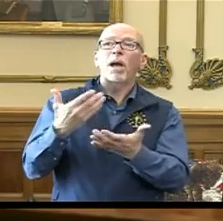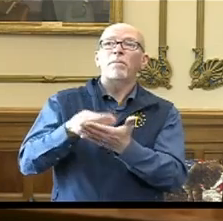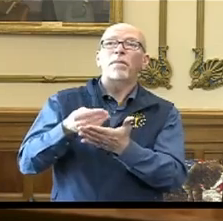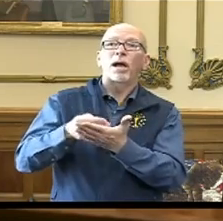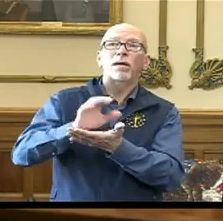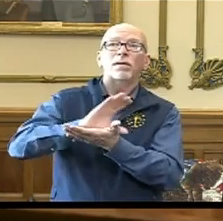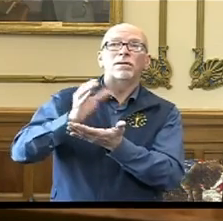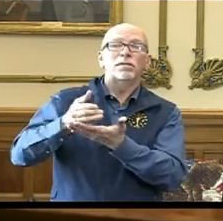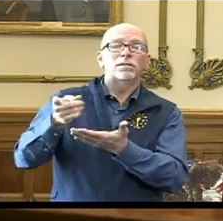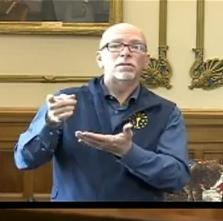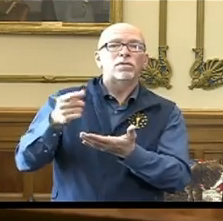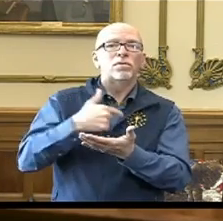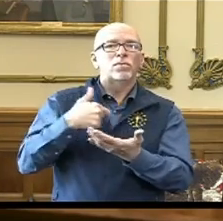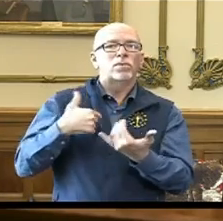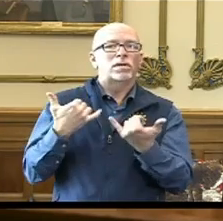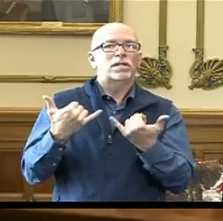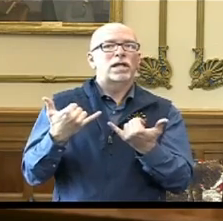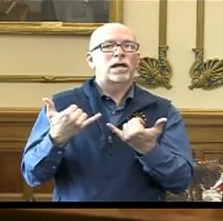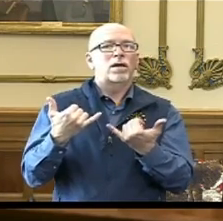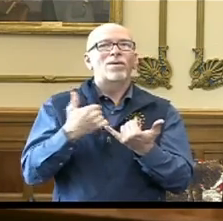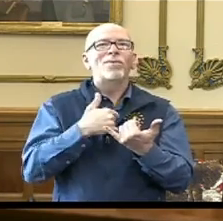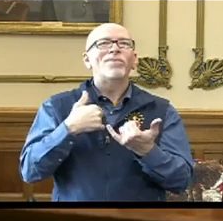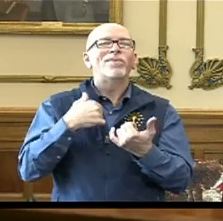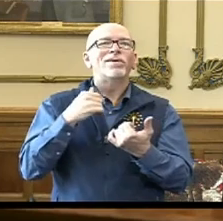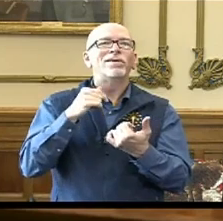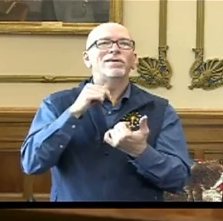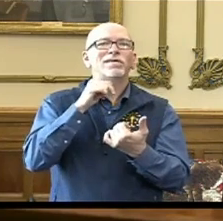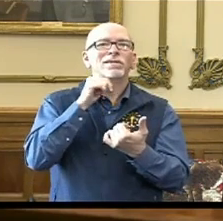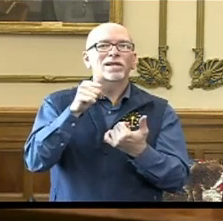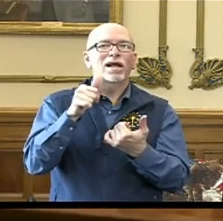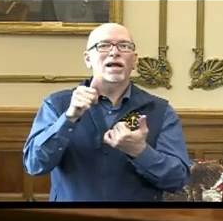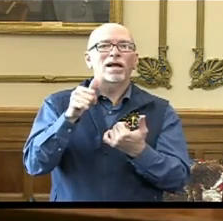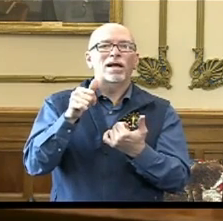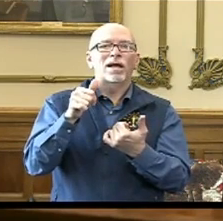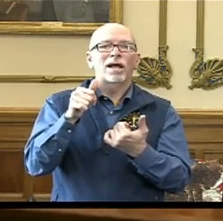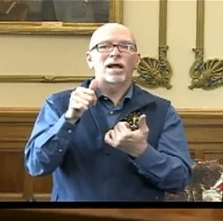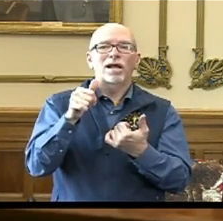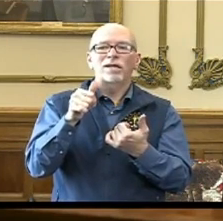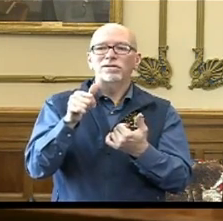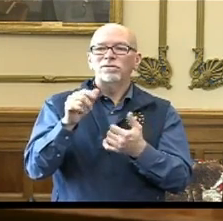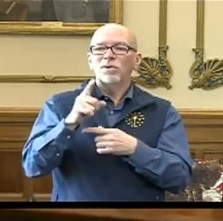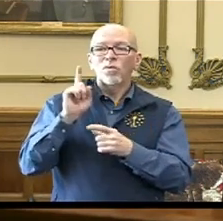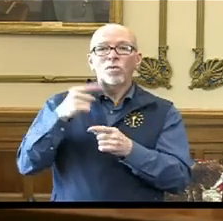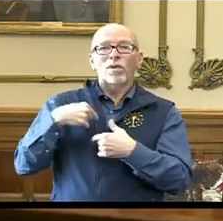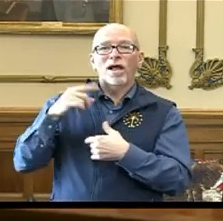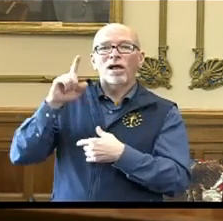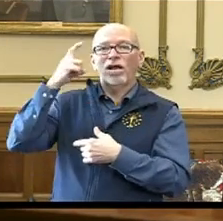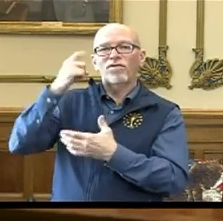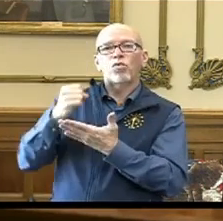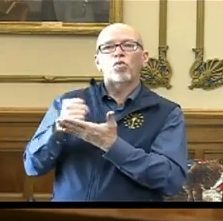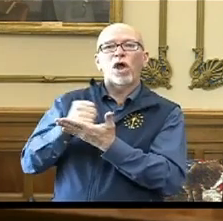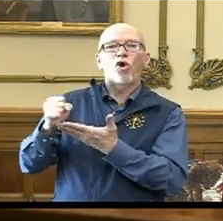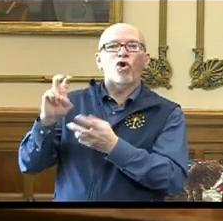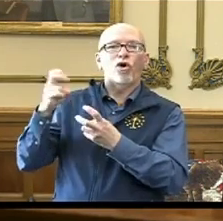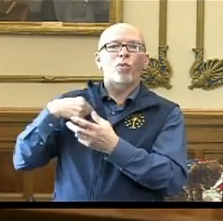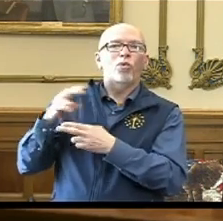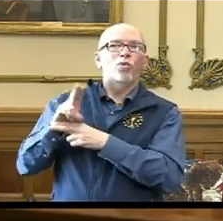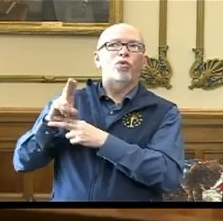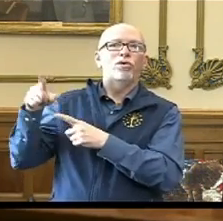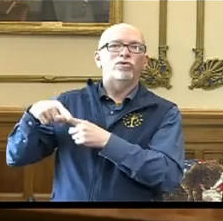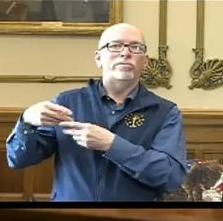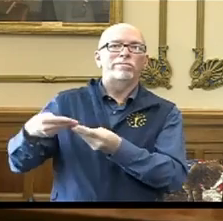dollars, we're now, because we're not drawing on this from anywhere other than the government credit card, so to speak.